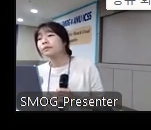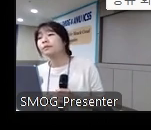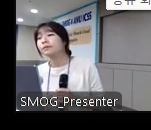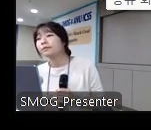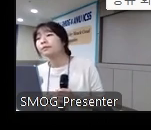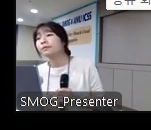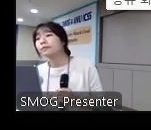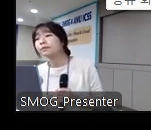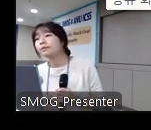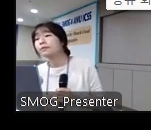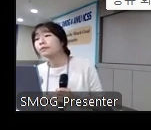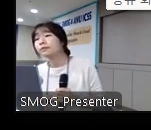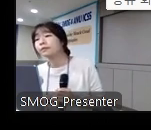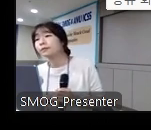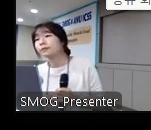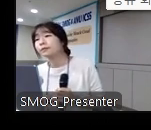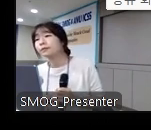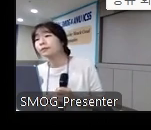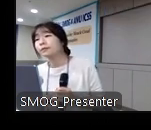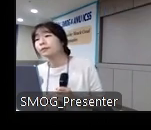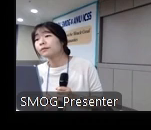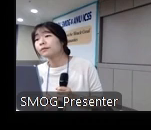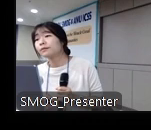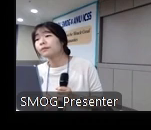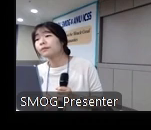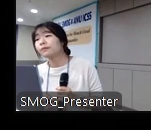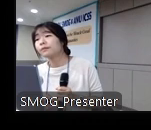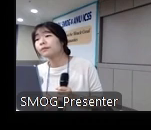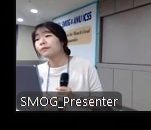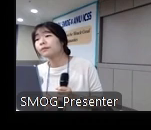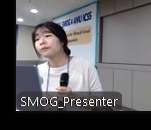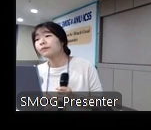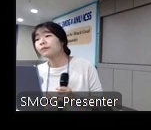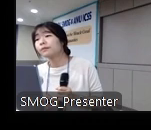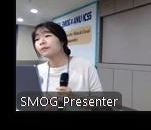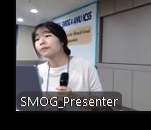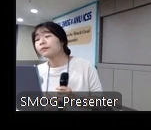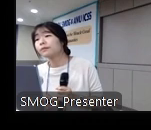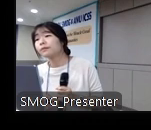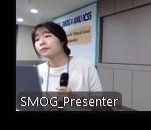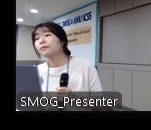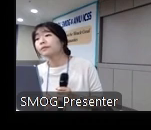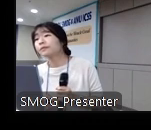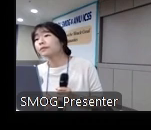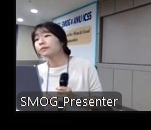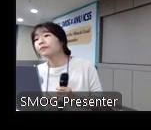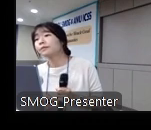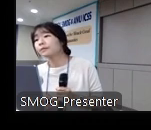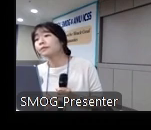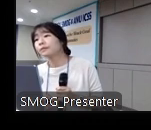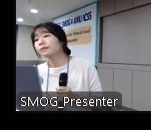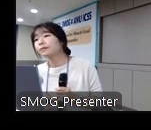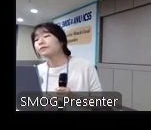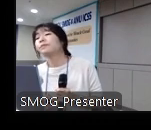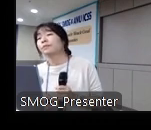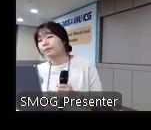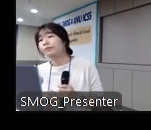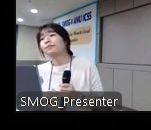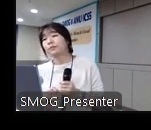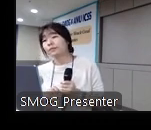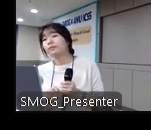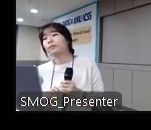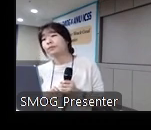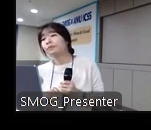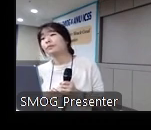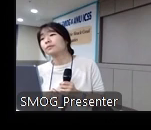you don't have to use, so for example, say in Korean and Japanese, right? You don't have, you can drop